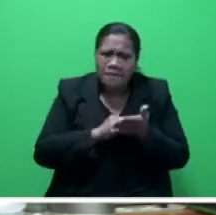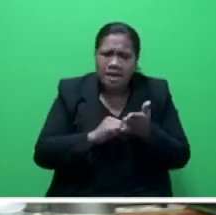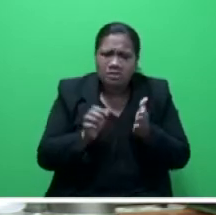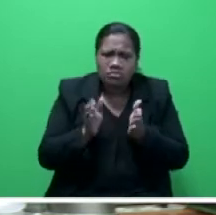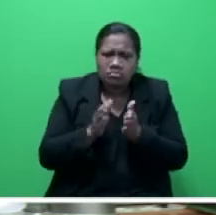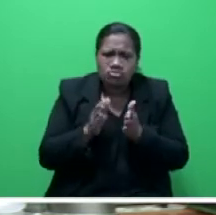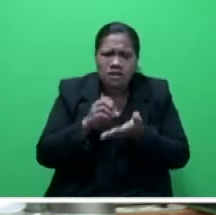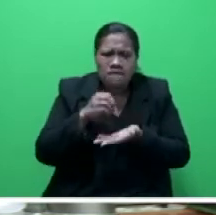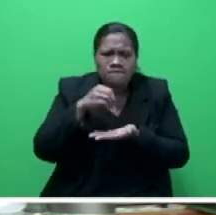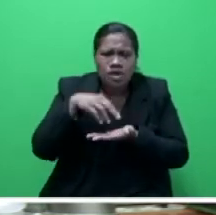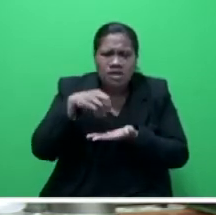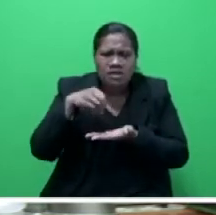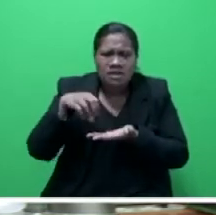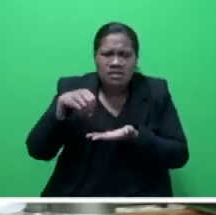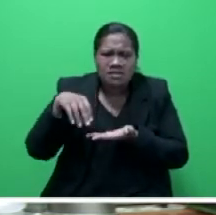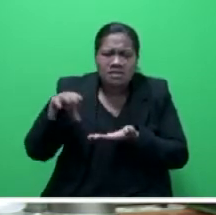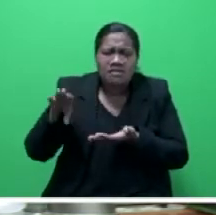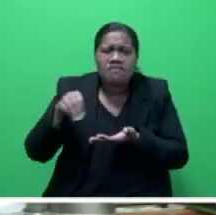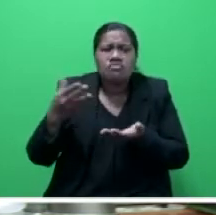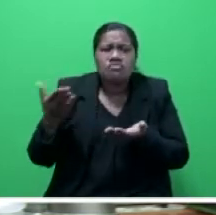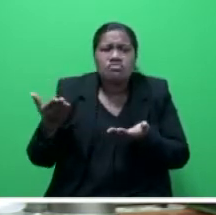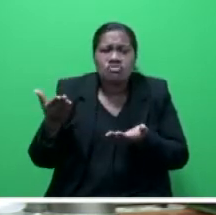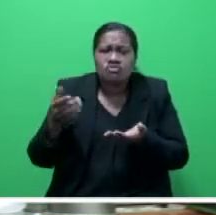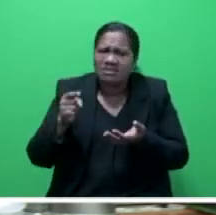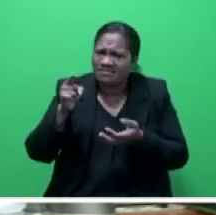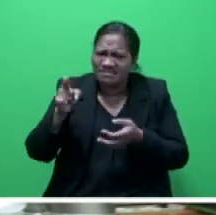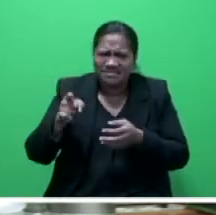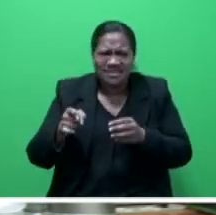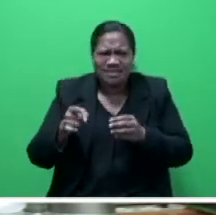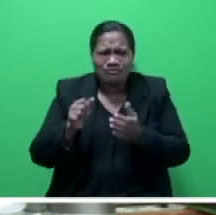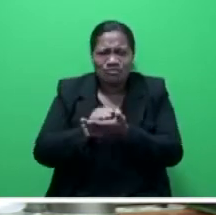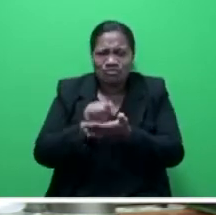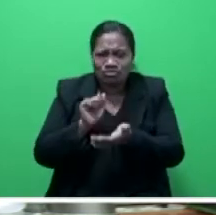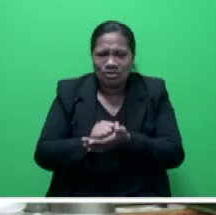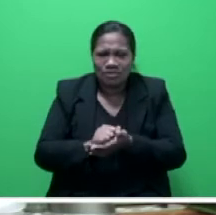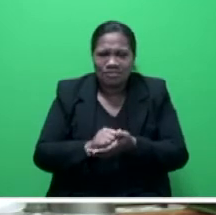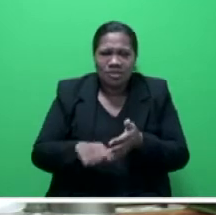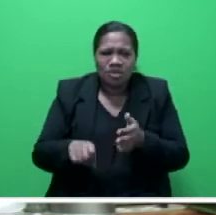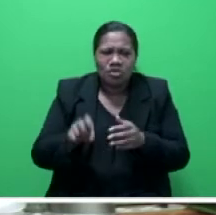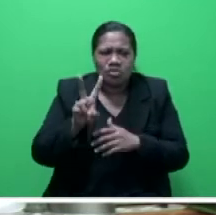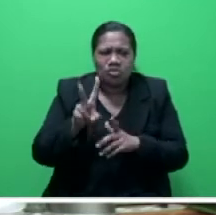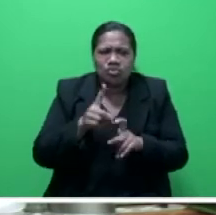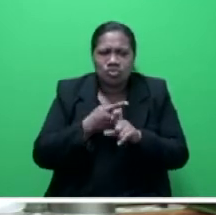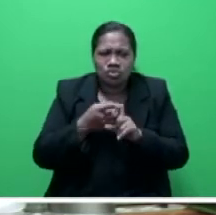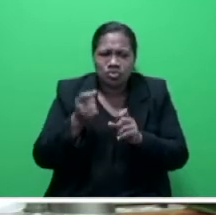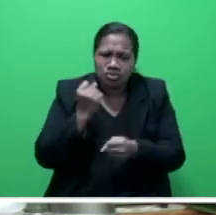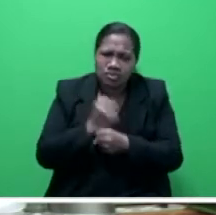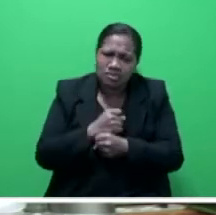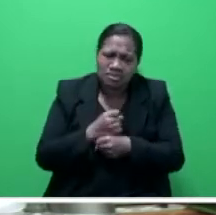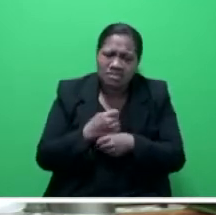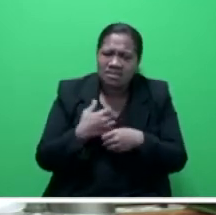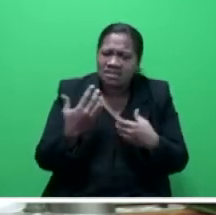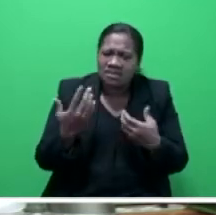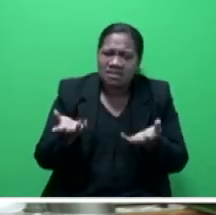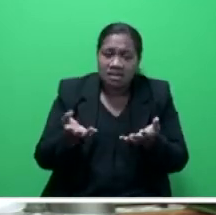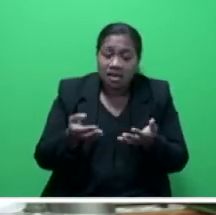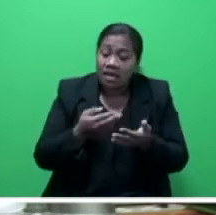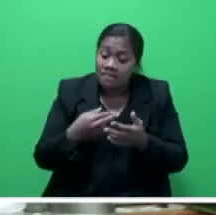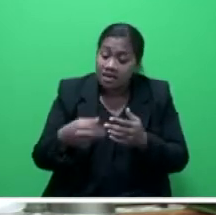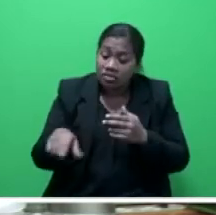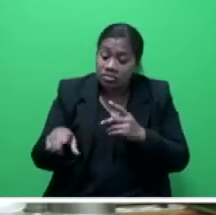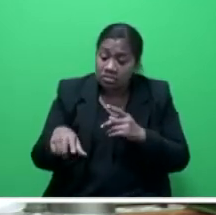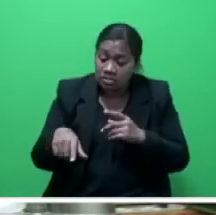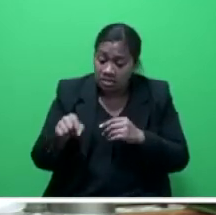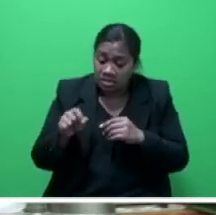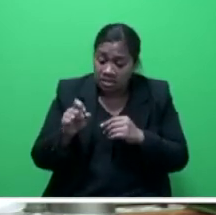of fertilizer from the hardware shop, 2 kg urea, 3 kg NPK. Now you multiply that with